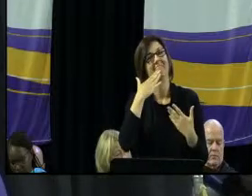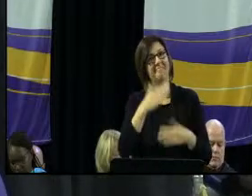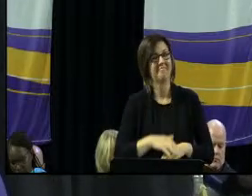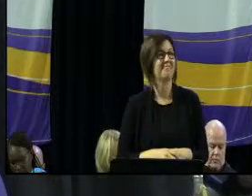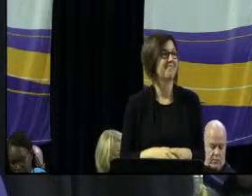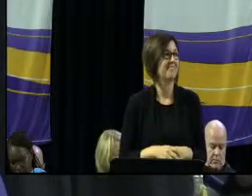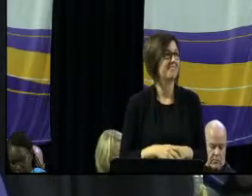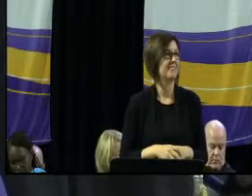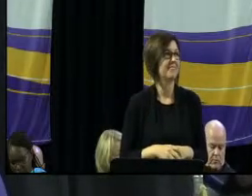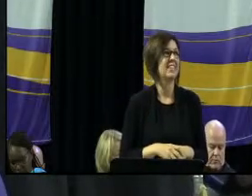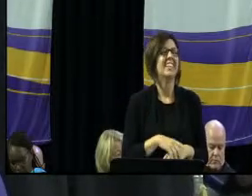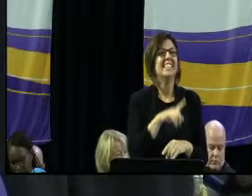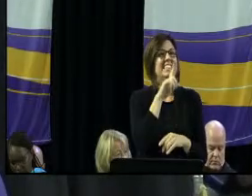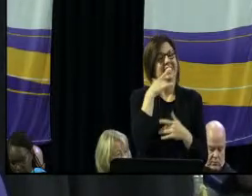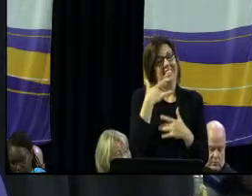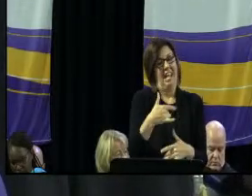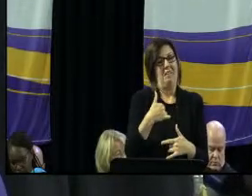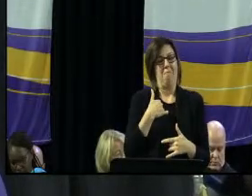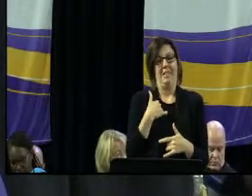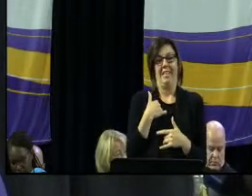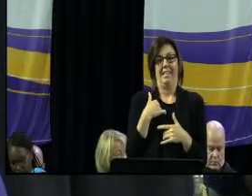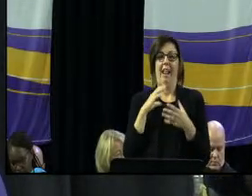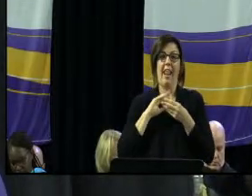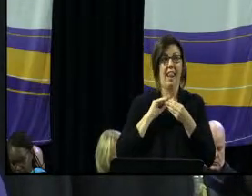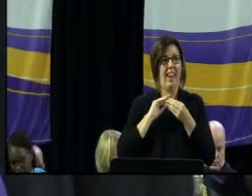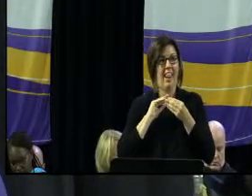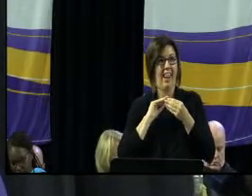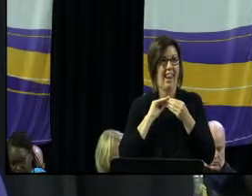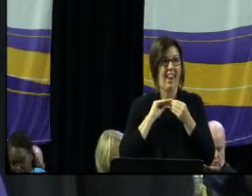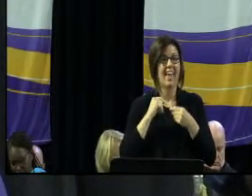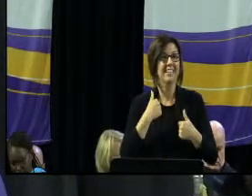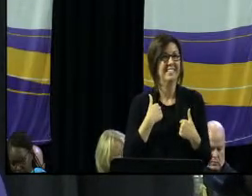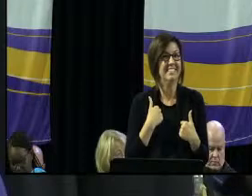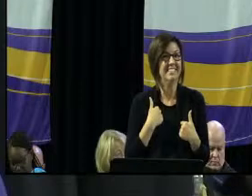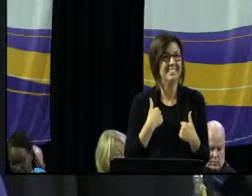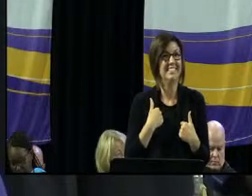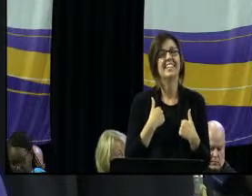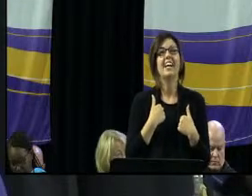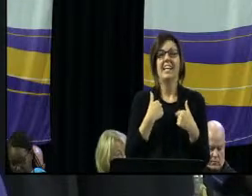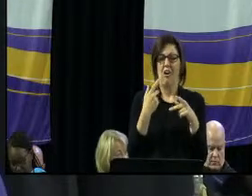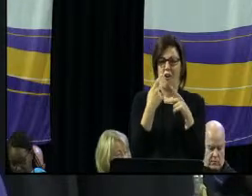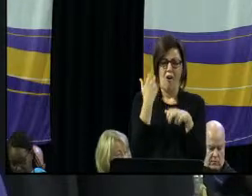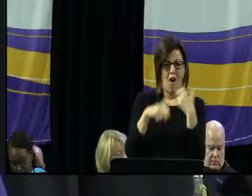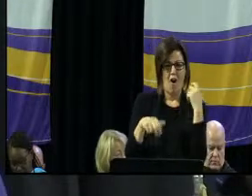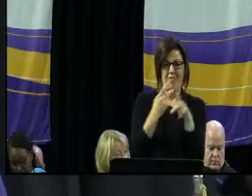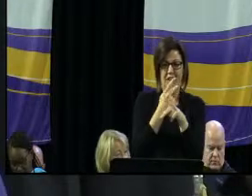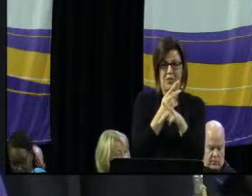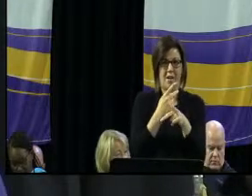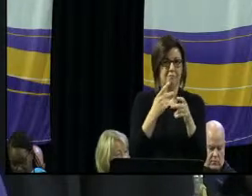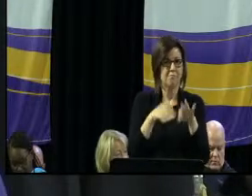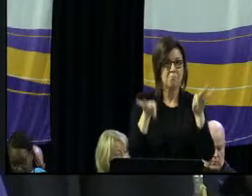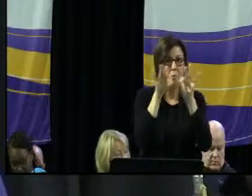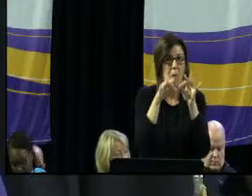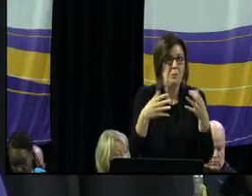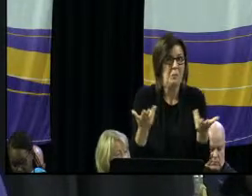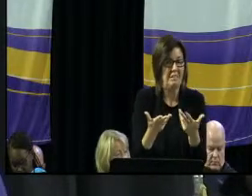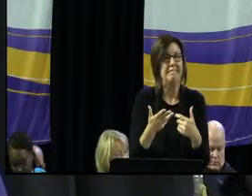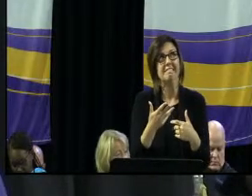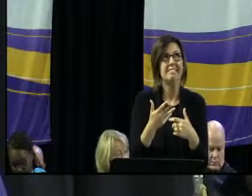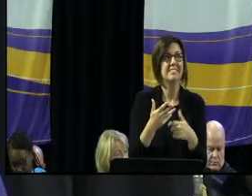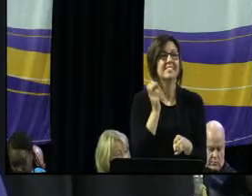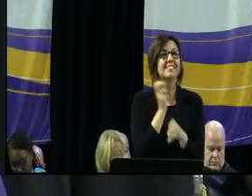have far too many things to say and have a very difficult time figuring out the most profound or important part of the numerous thoughts I may